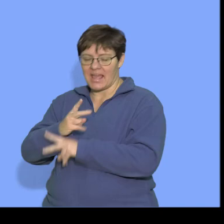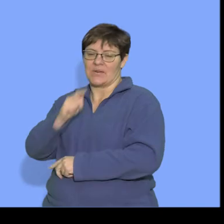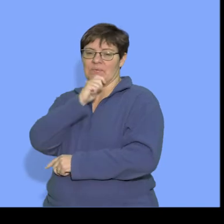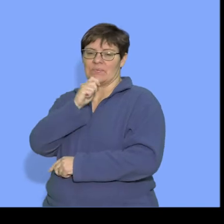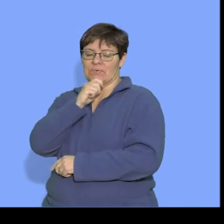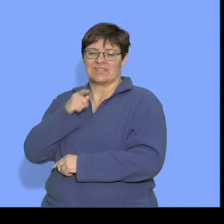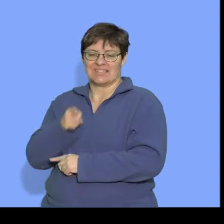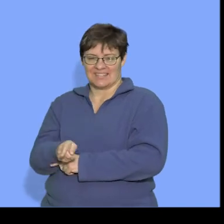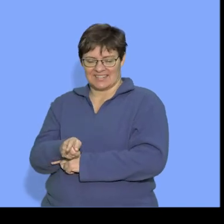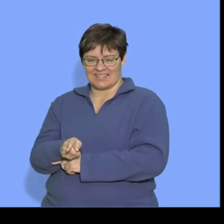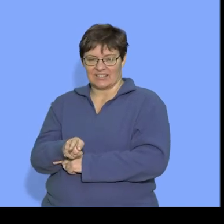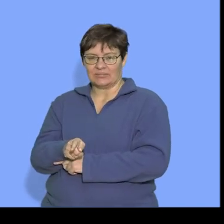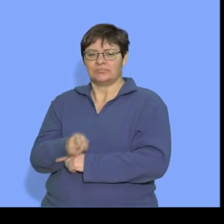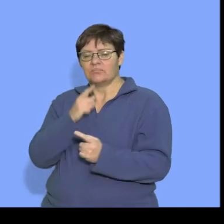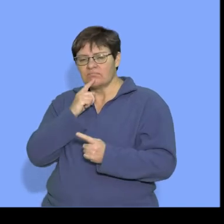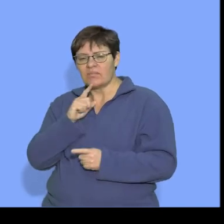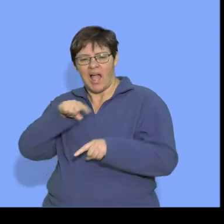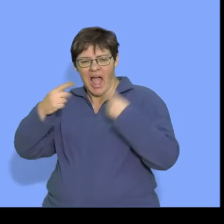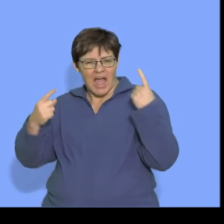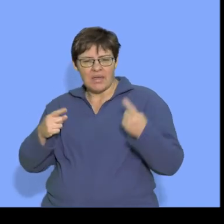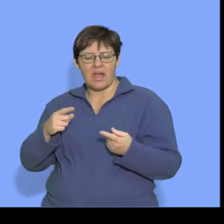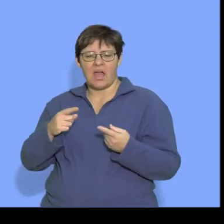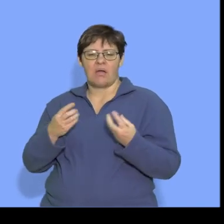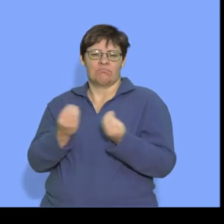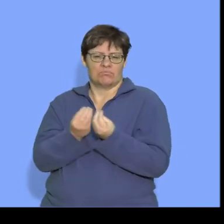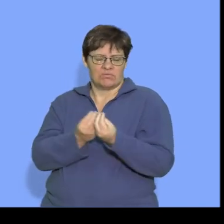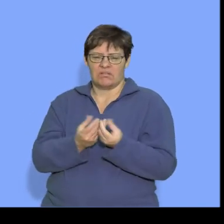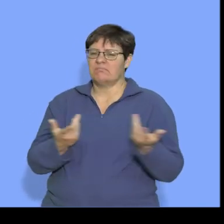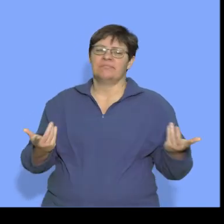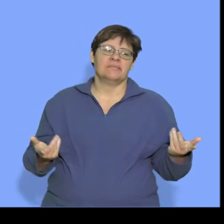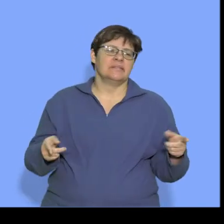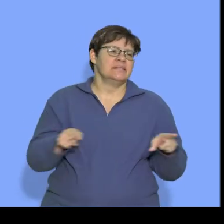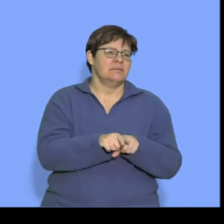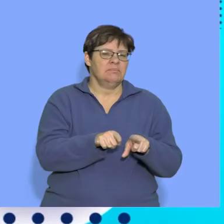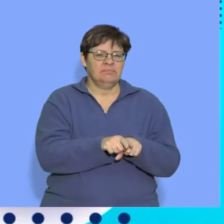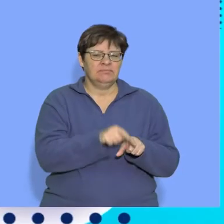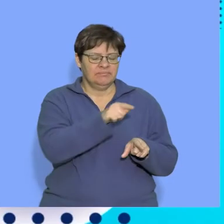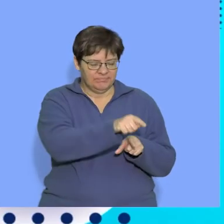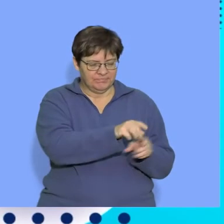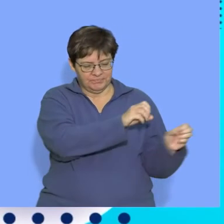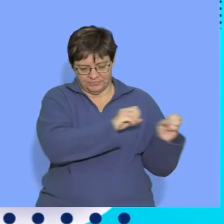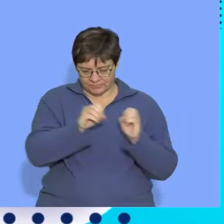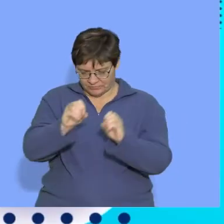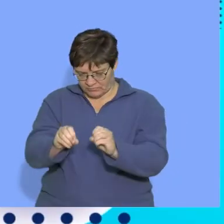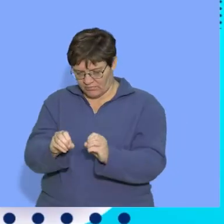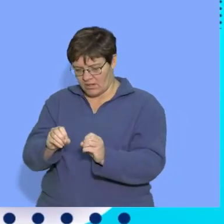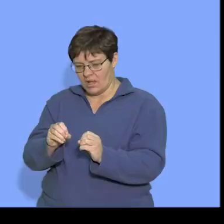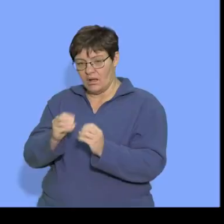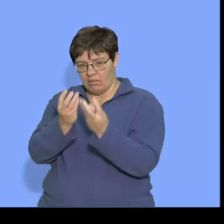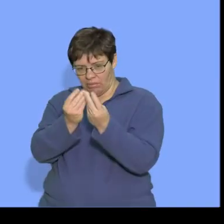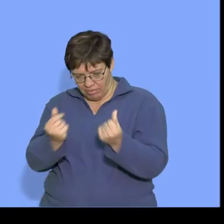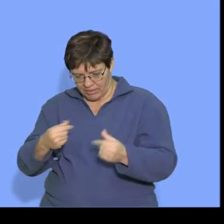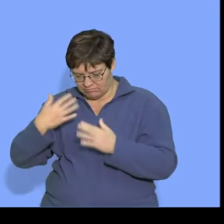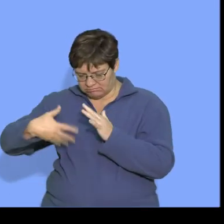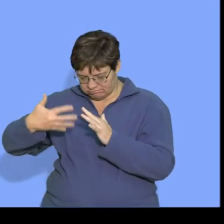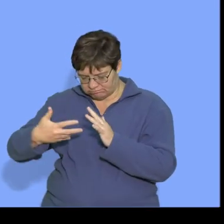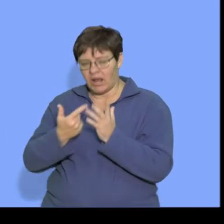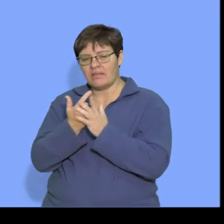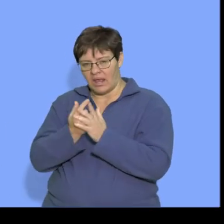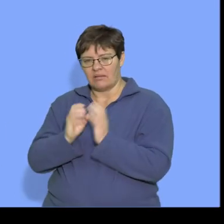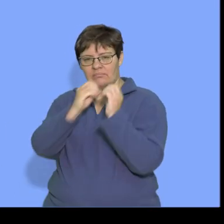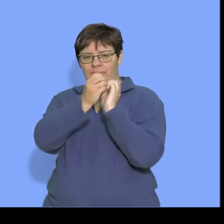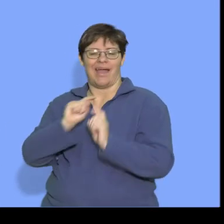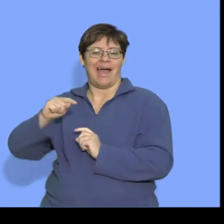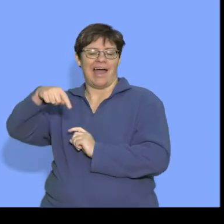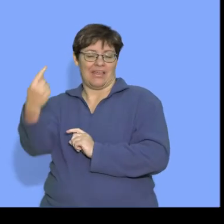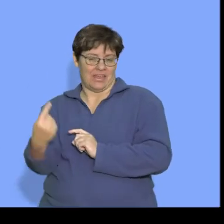potentially useful materials. So when we take certain substances and we repurpose them, that's recycling them. We also reduce the